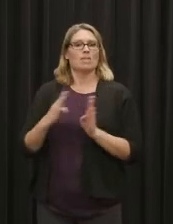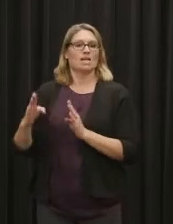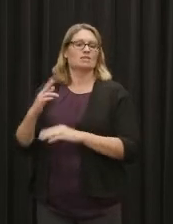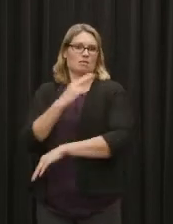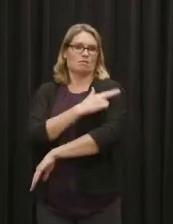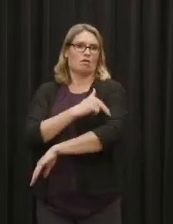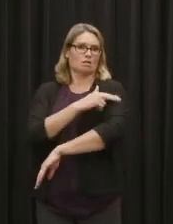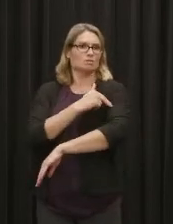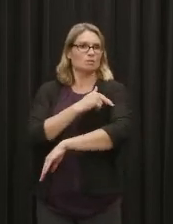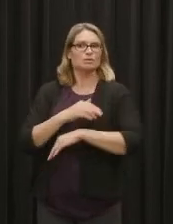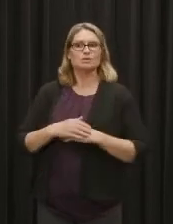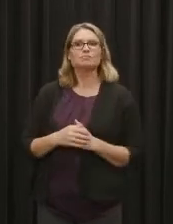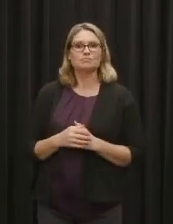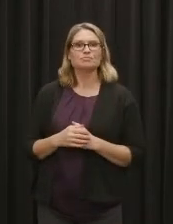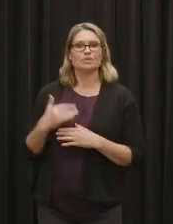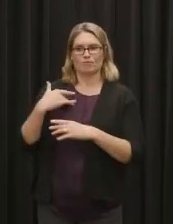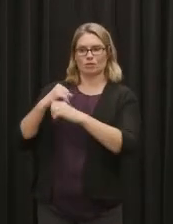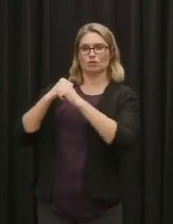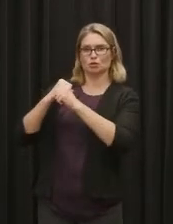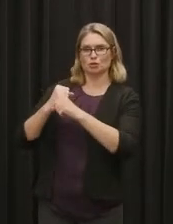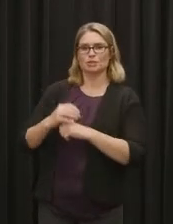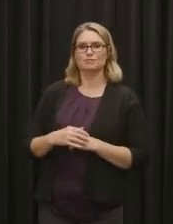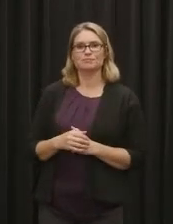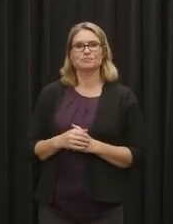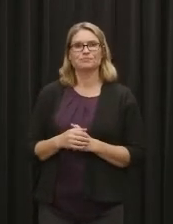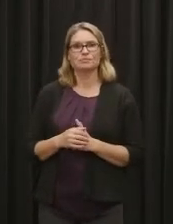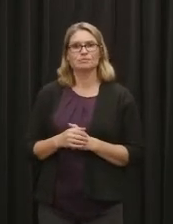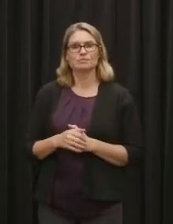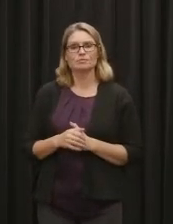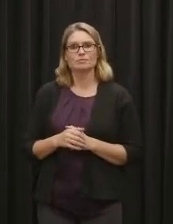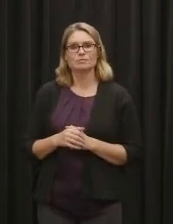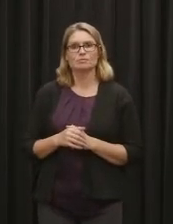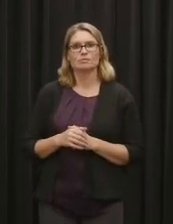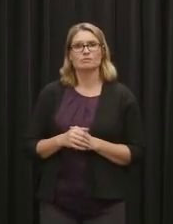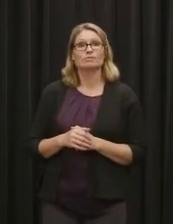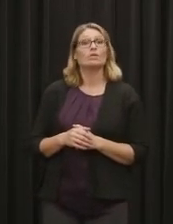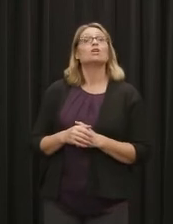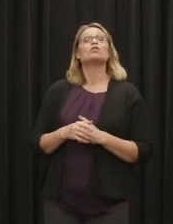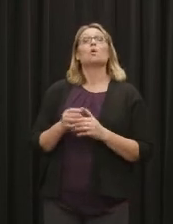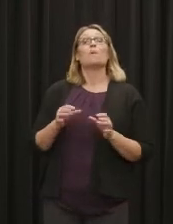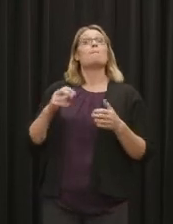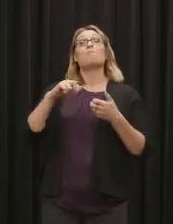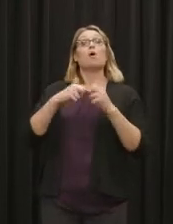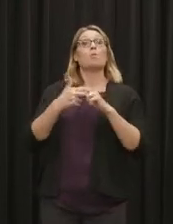hospital. Now, to speak to security while it's in transport,